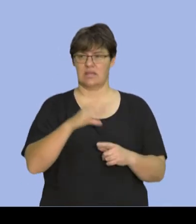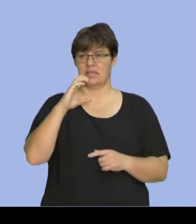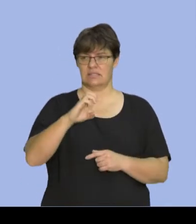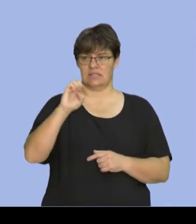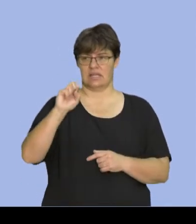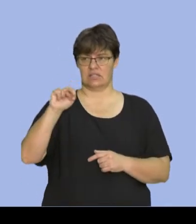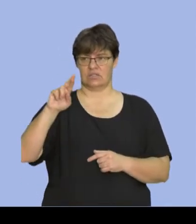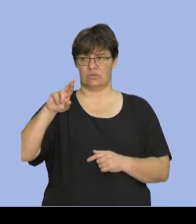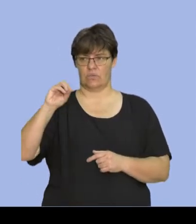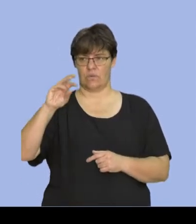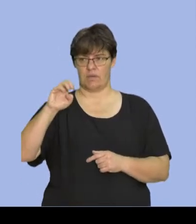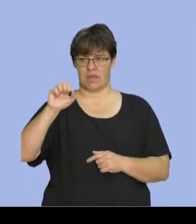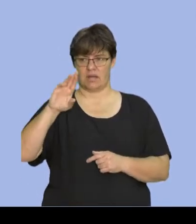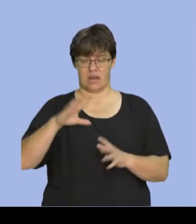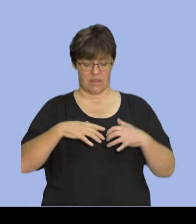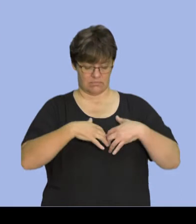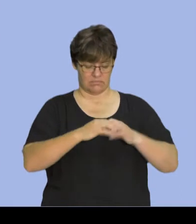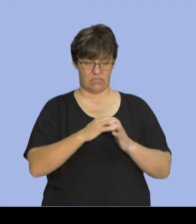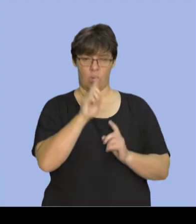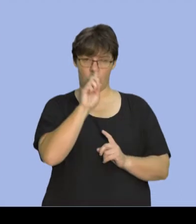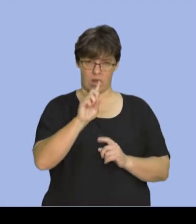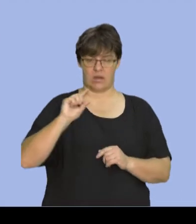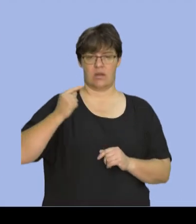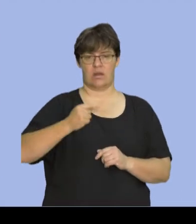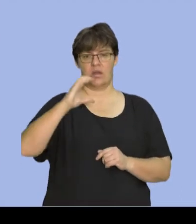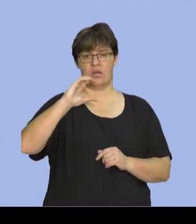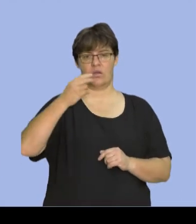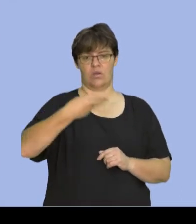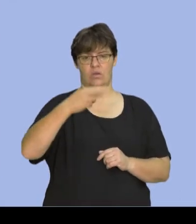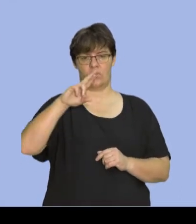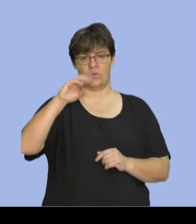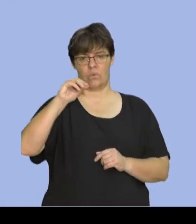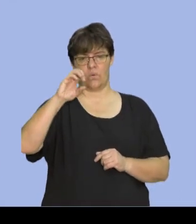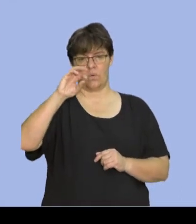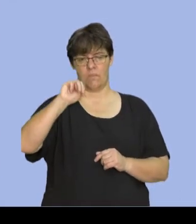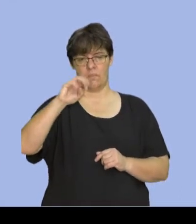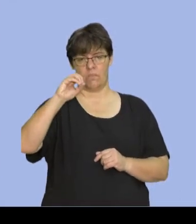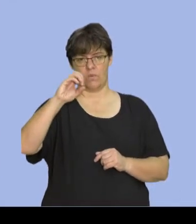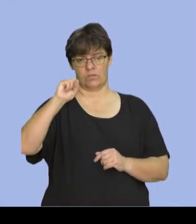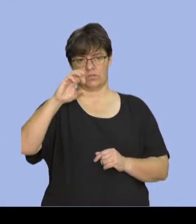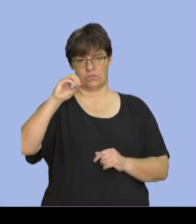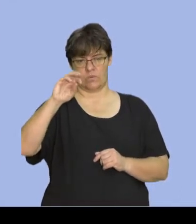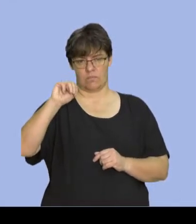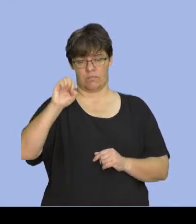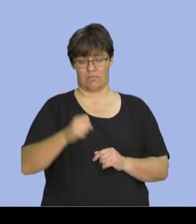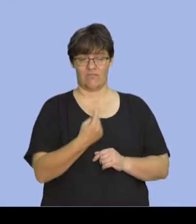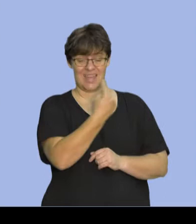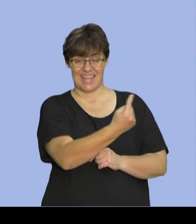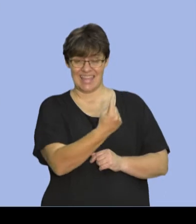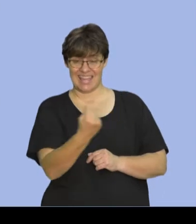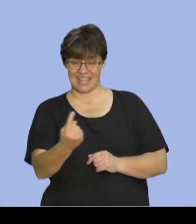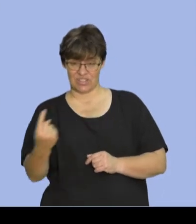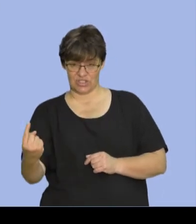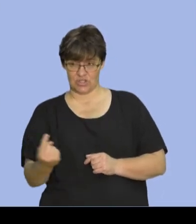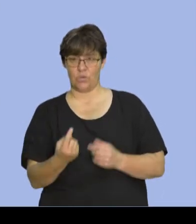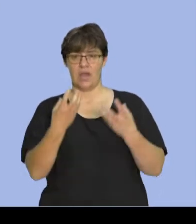forms one chromosome. For every chromosome in a somatic cell or a body cell, we've got a